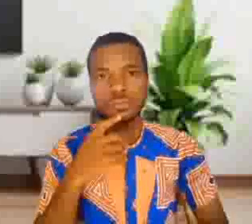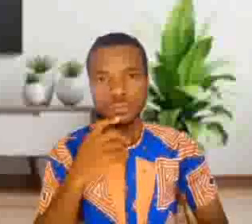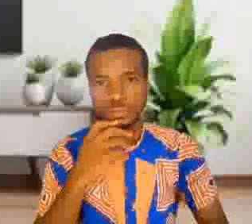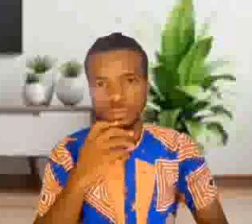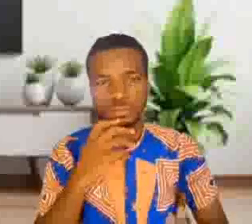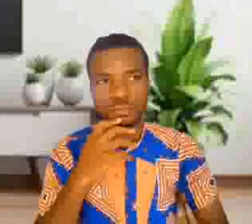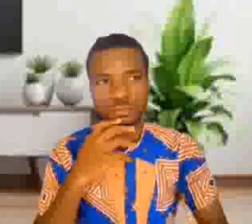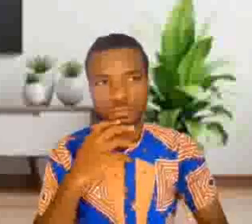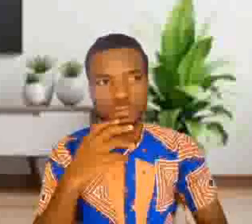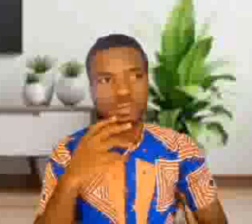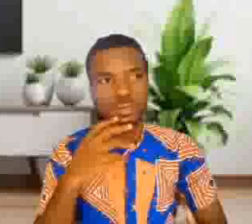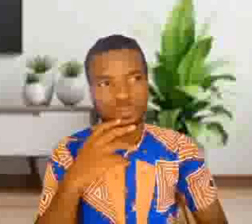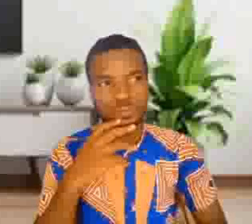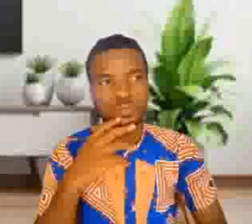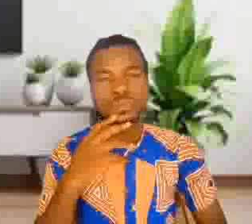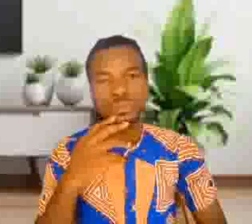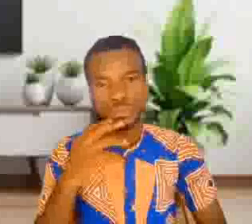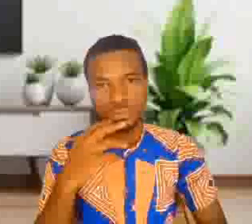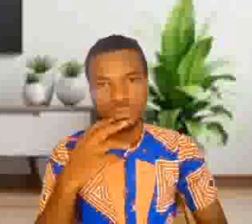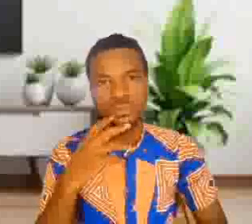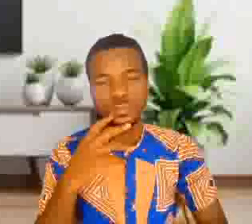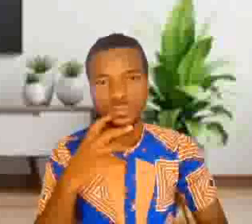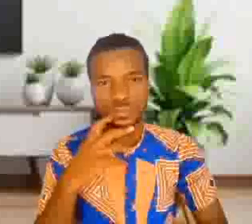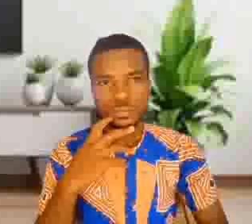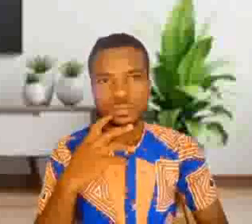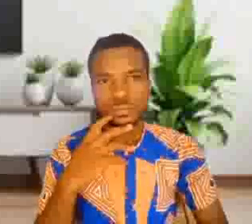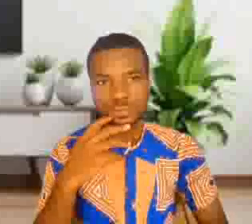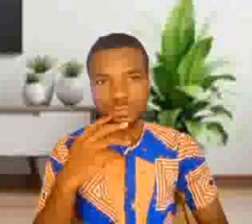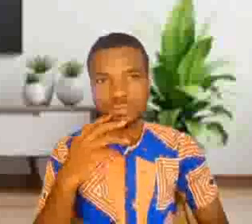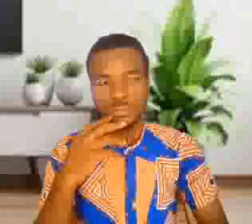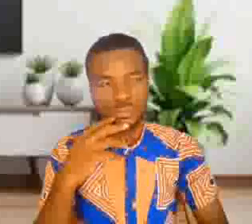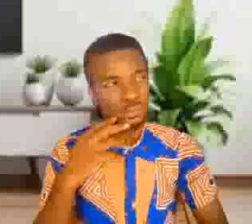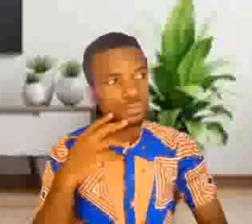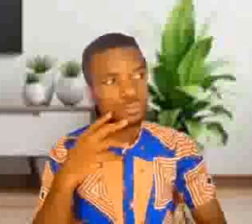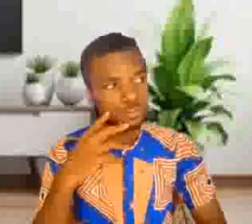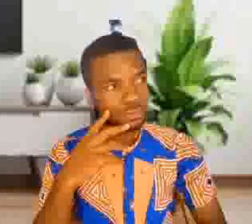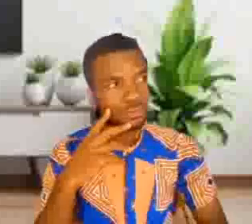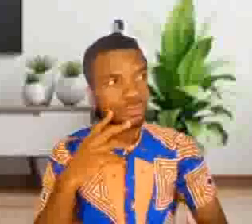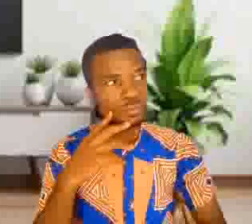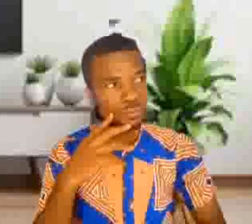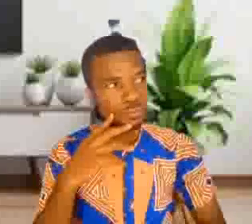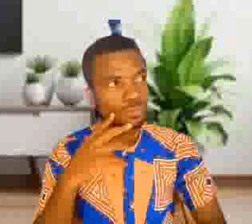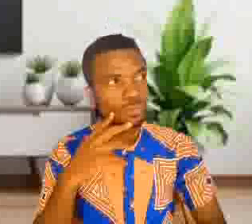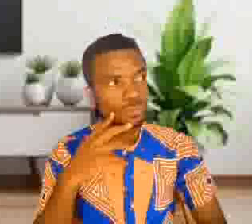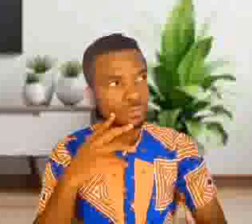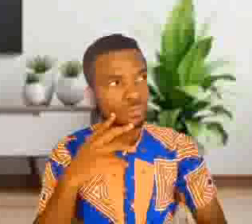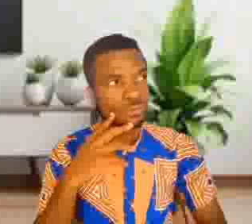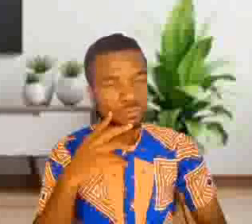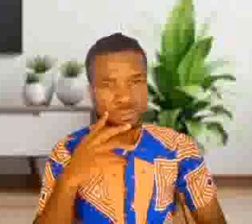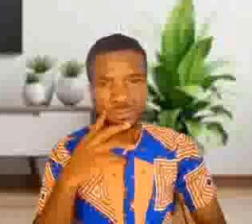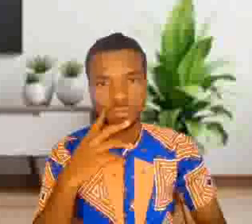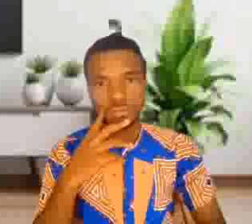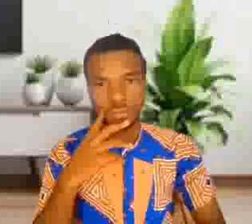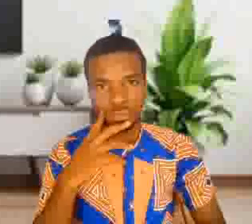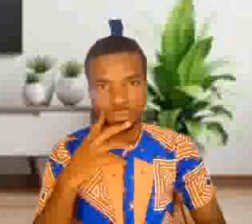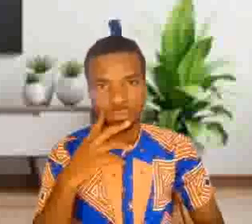there is a life that sustains the blood. That life is called bios. That's the animal life. Even the dog has that life. But